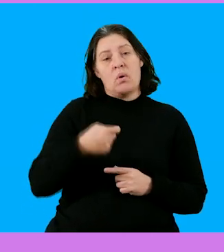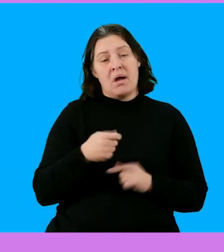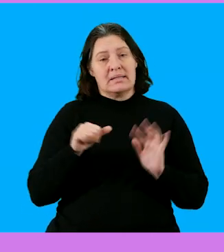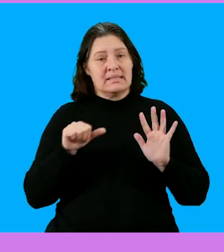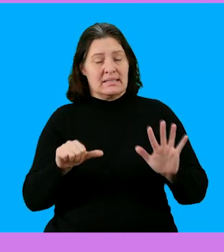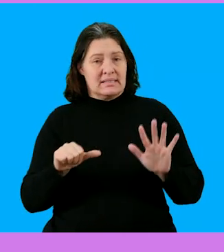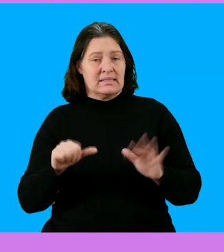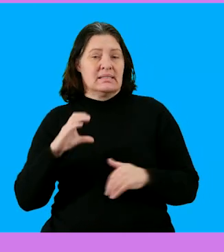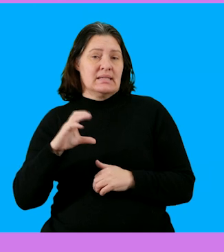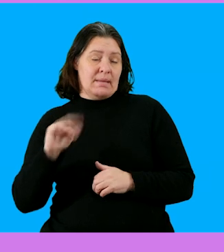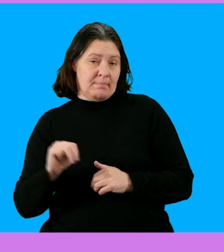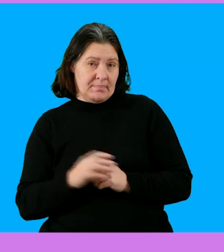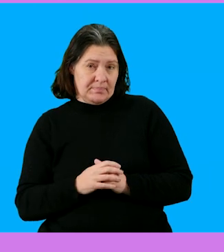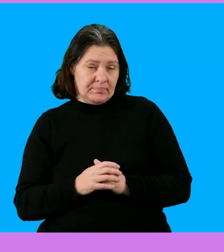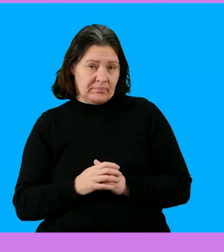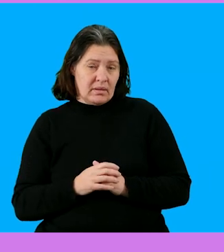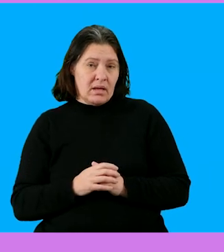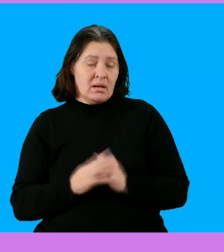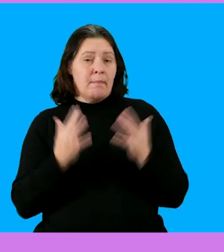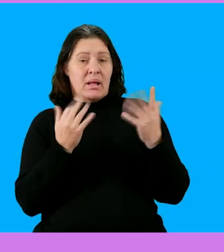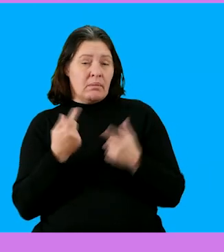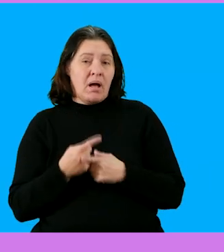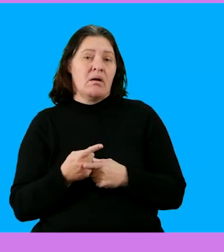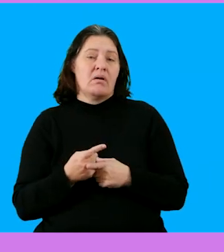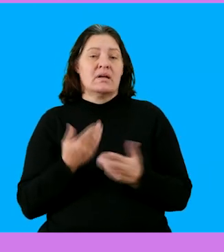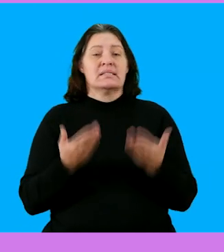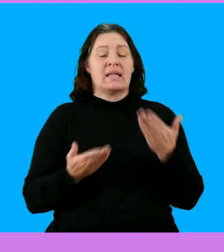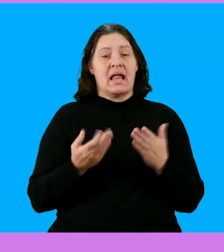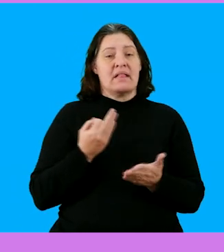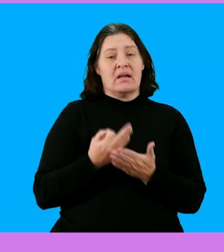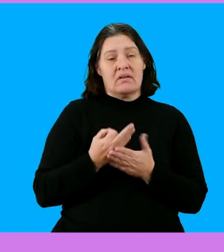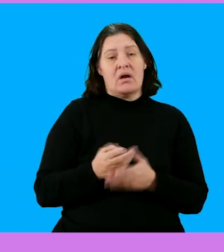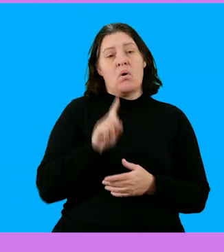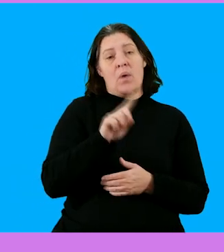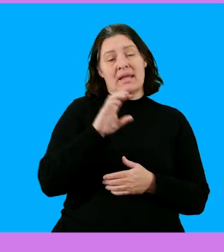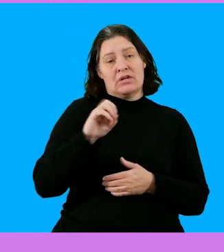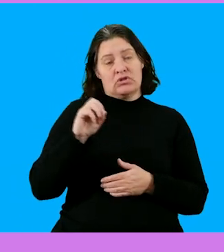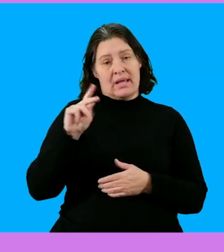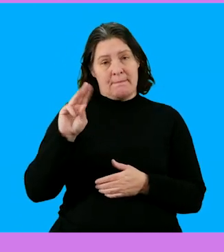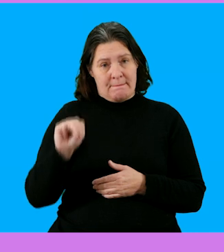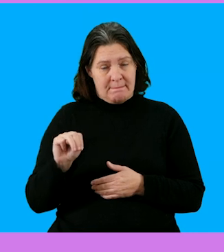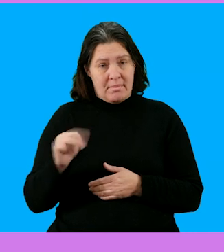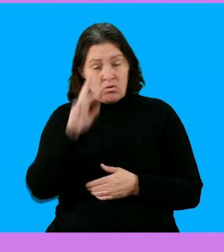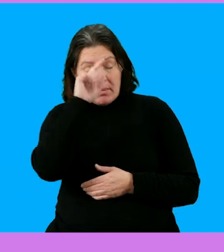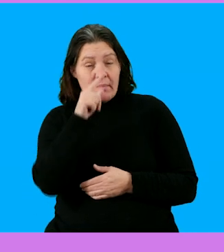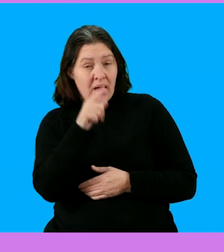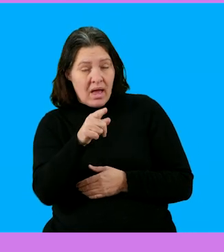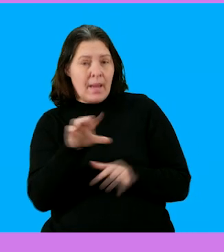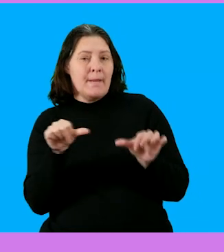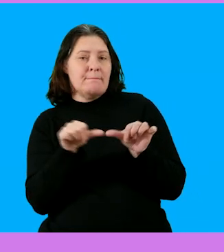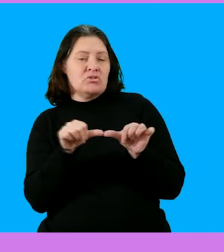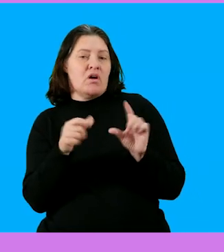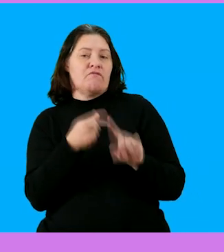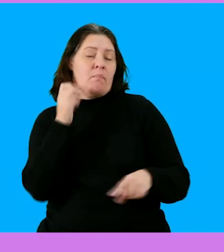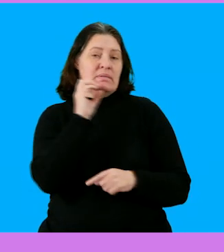2.6 centimeters. And I'll multiply that by my scale factor of 100 kilometers. Because remember now, I measured here